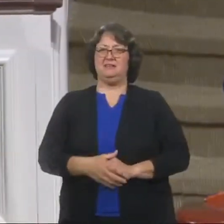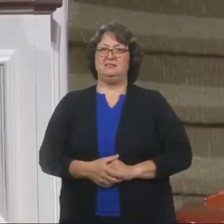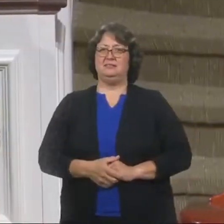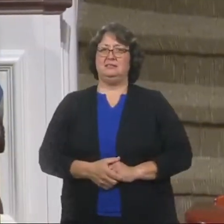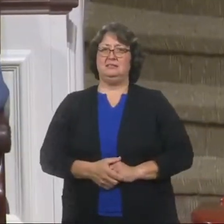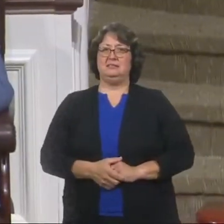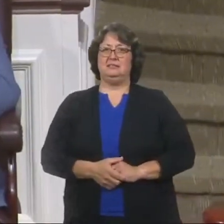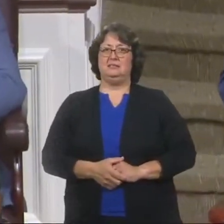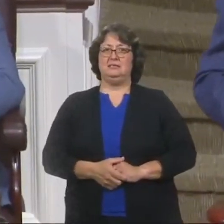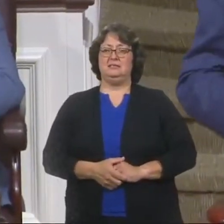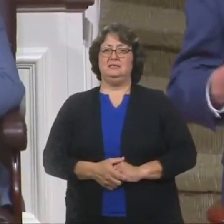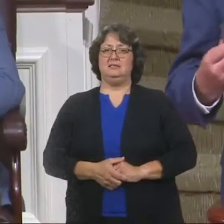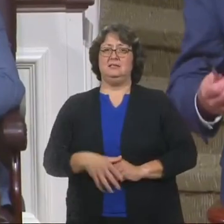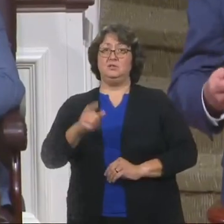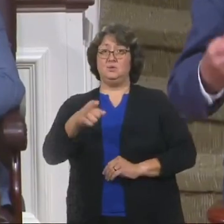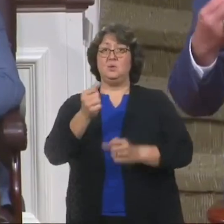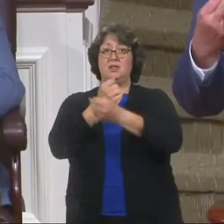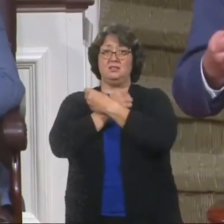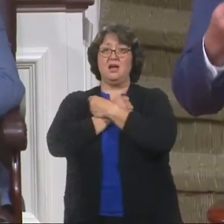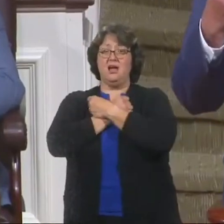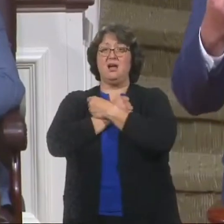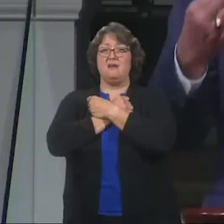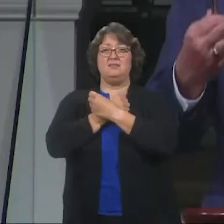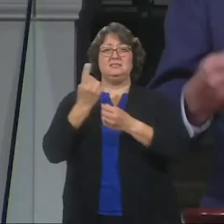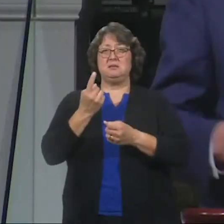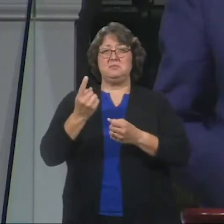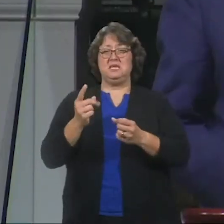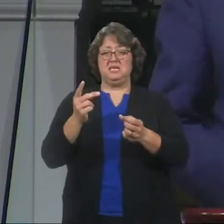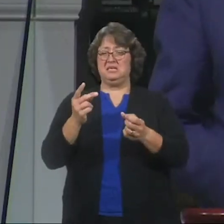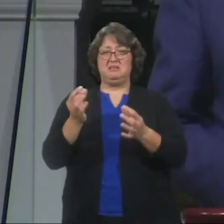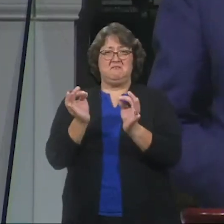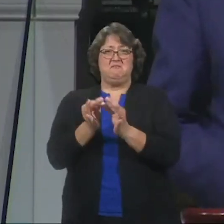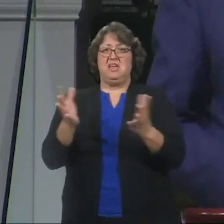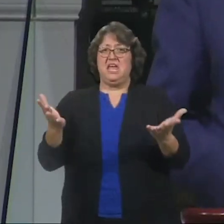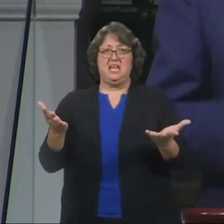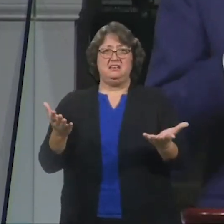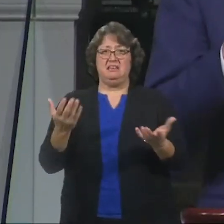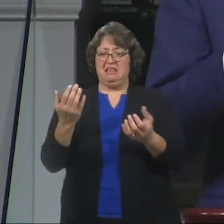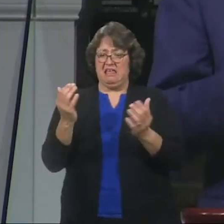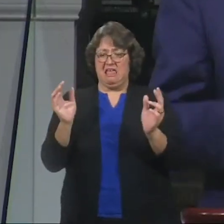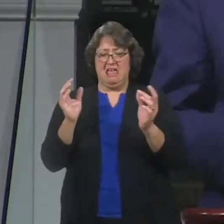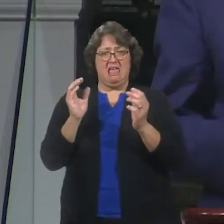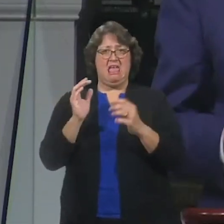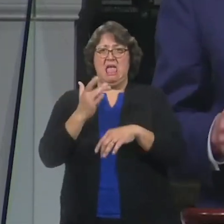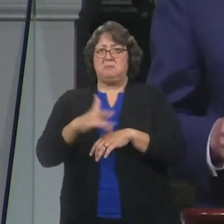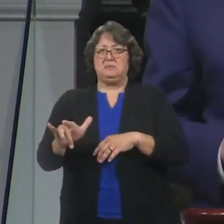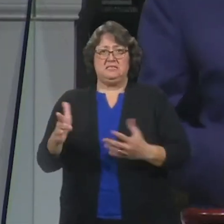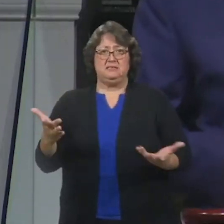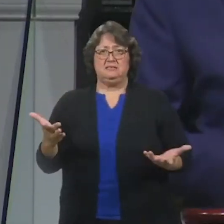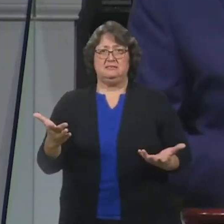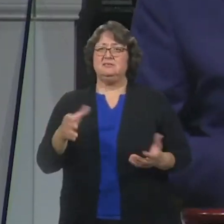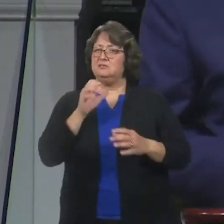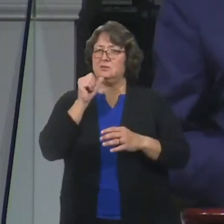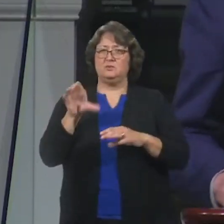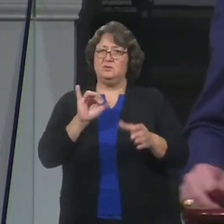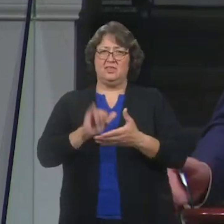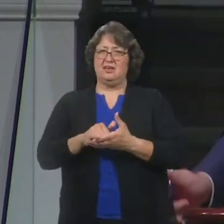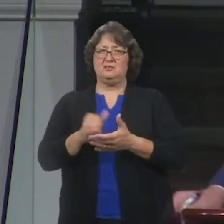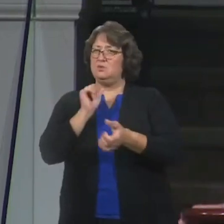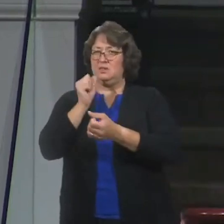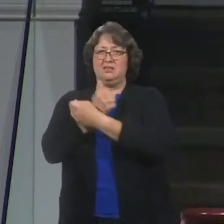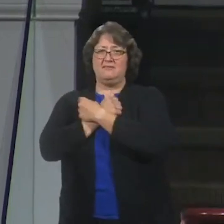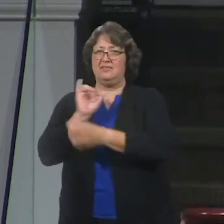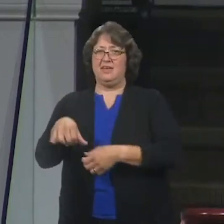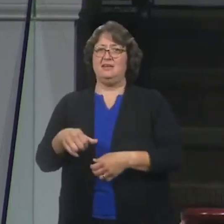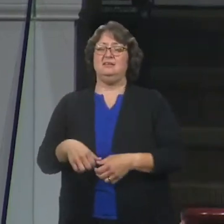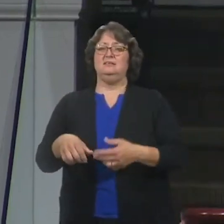said, you're going to love simplicity, something that's vain and empty. He says, don't love simplicity. Number two, let's look at this. We need to hasten just for the sake